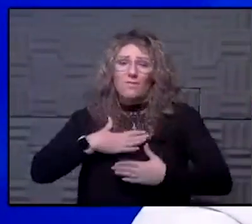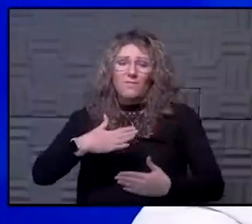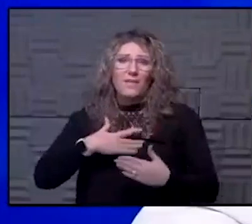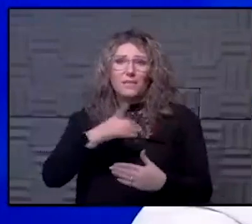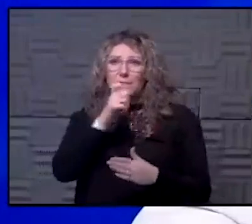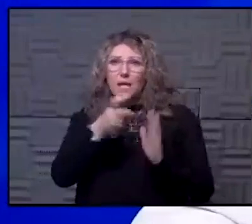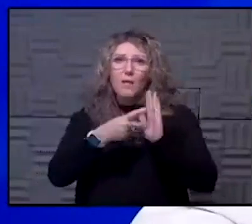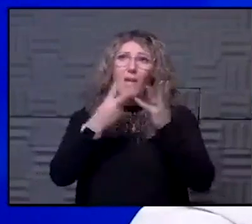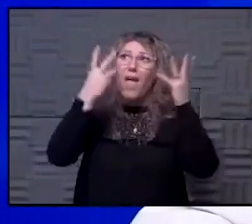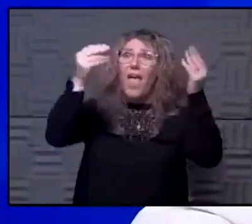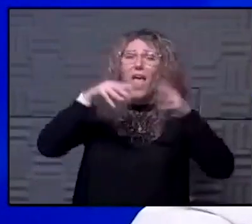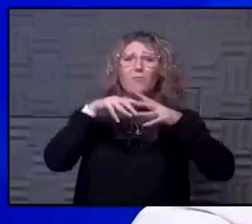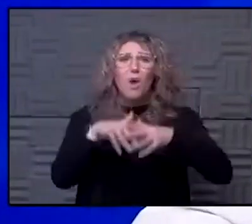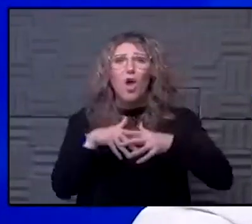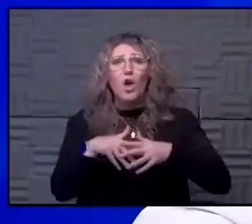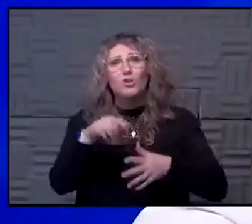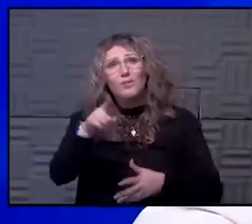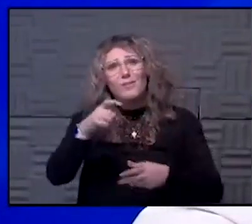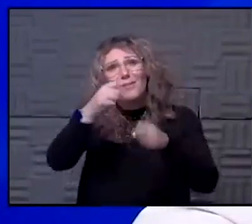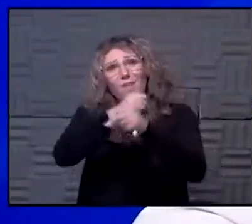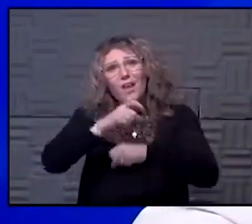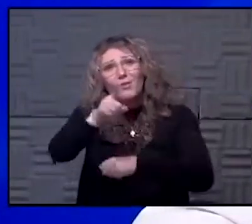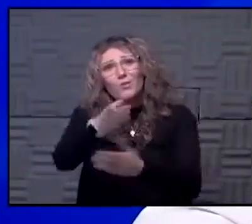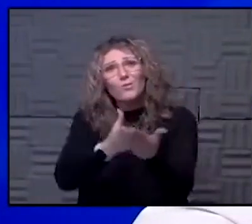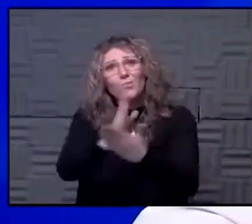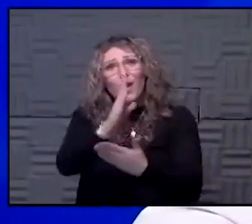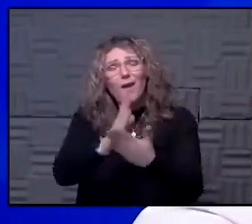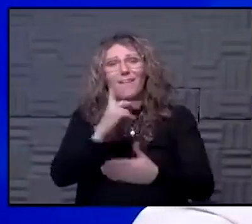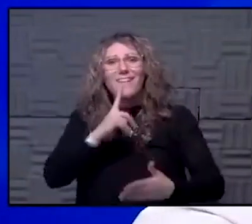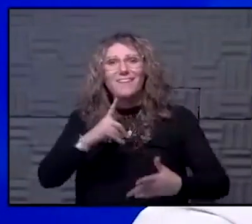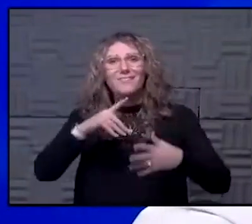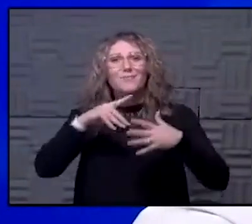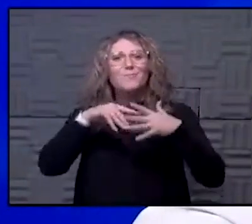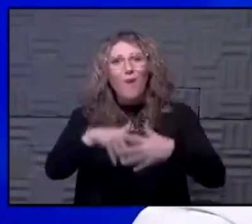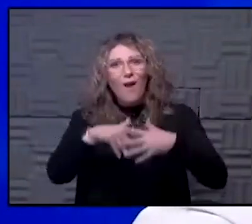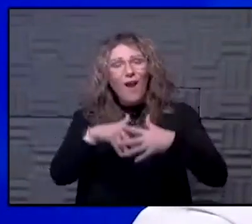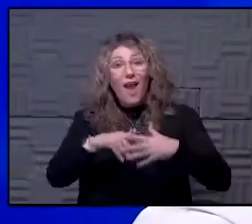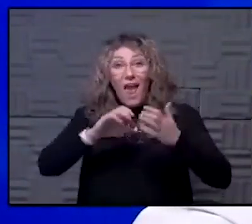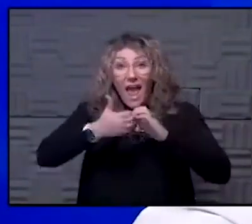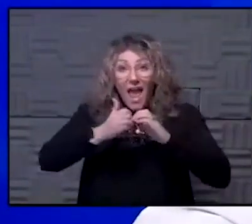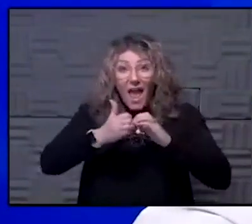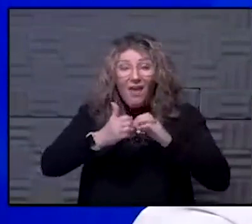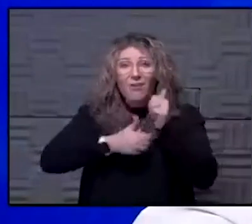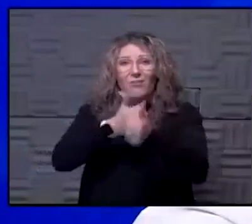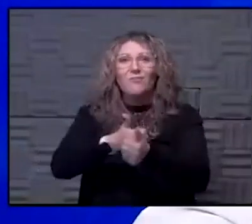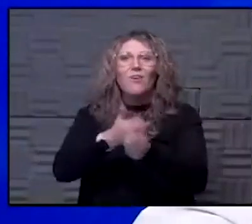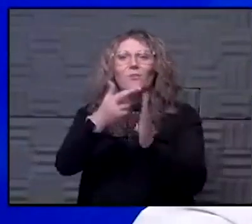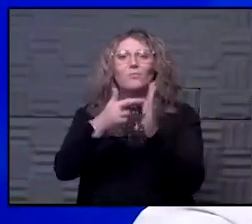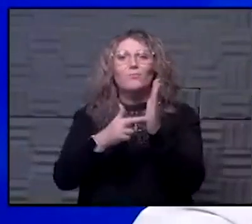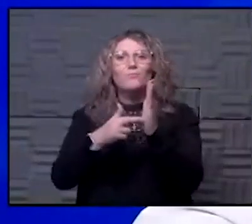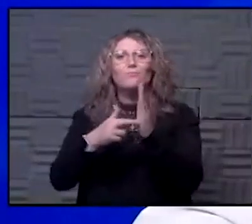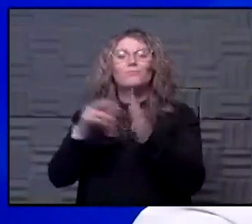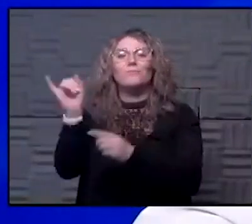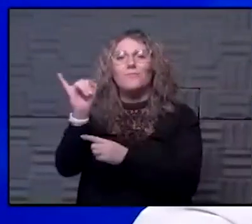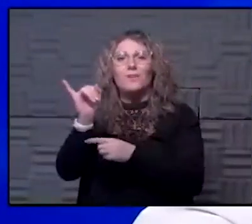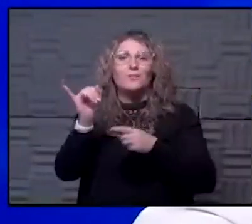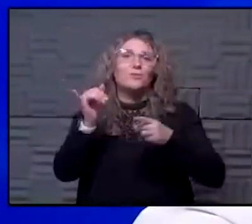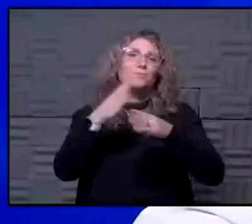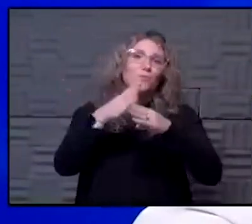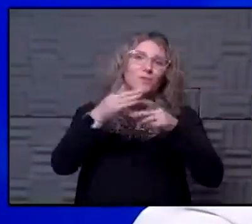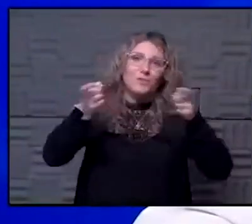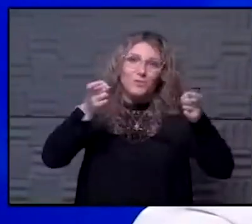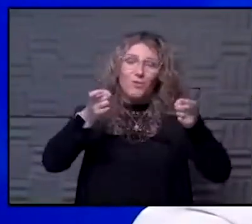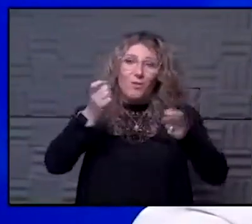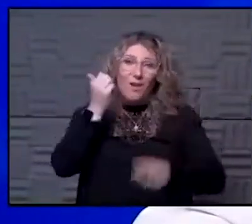to go out and party. You have to fight for your right to party. And you do that by following the rules of infection prevention and